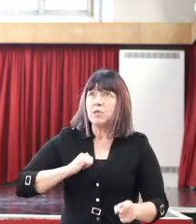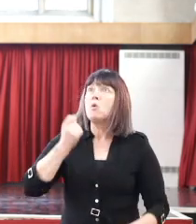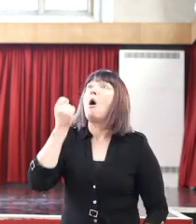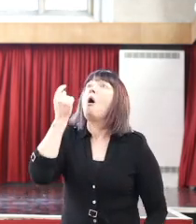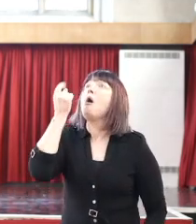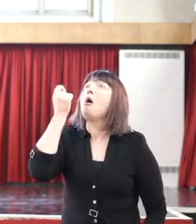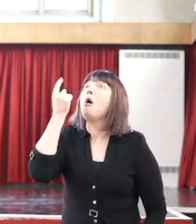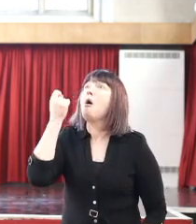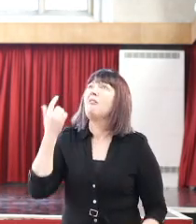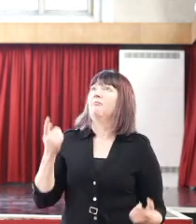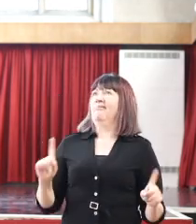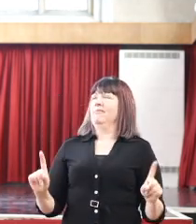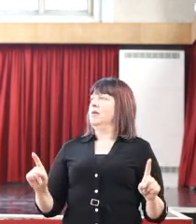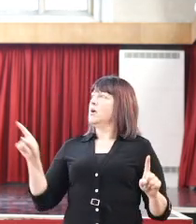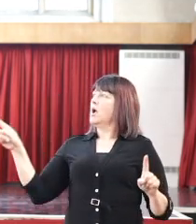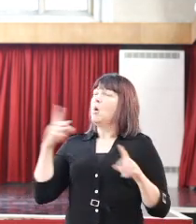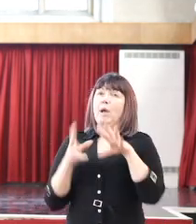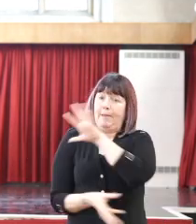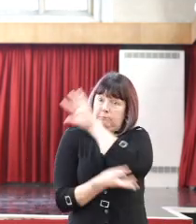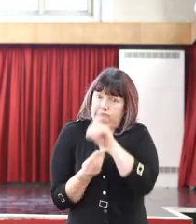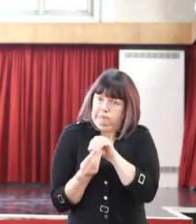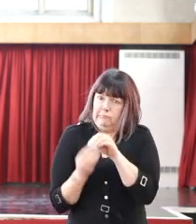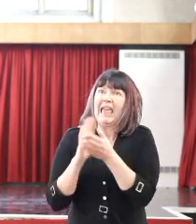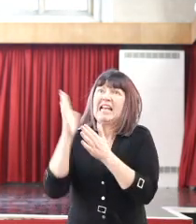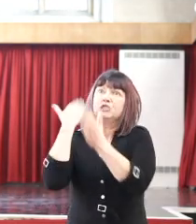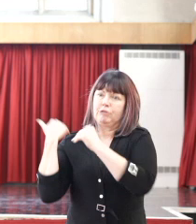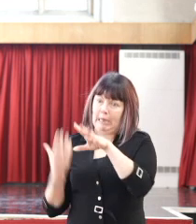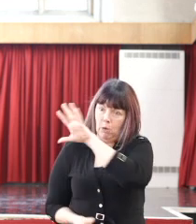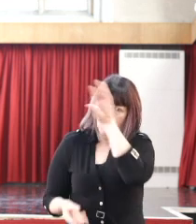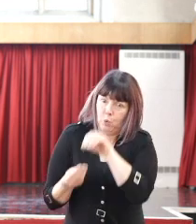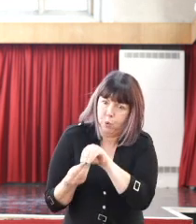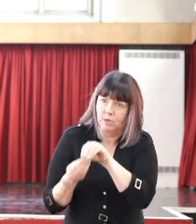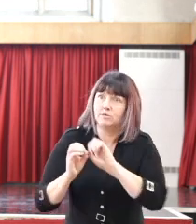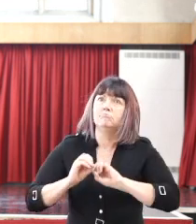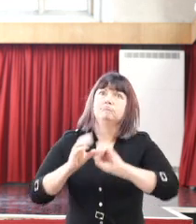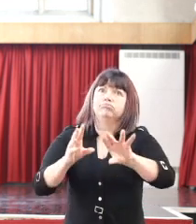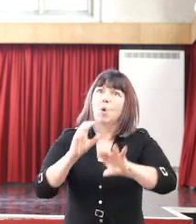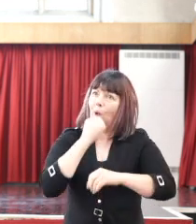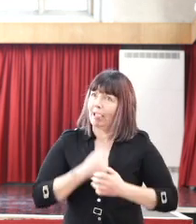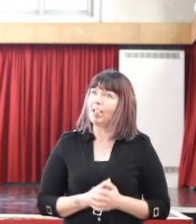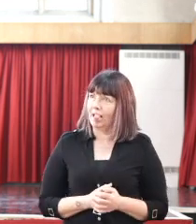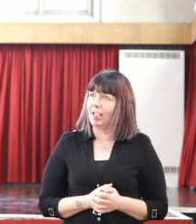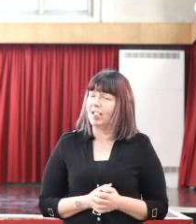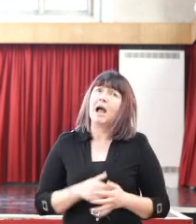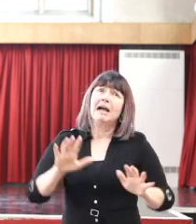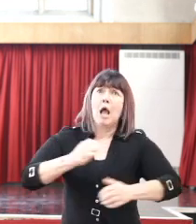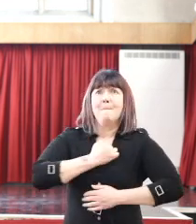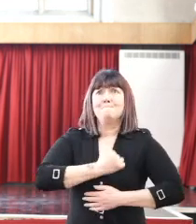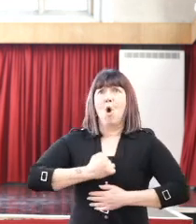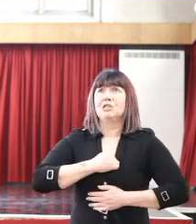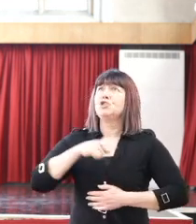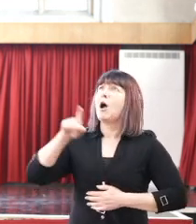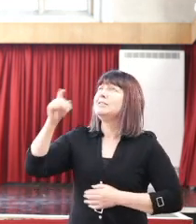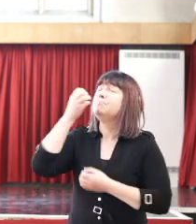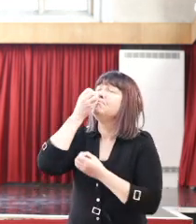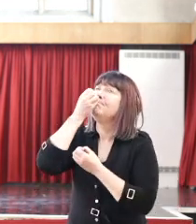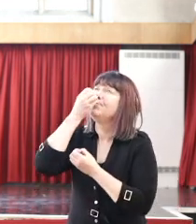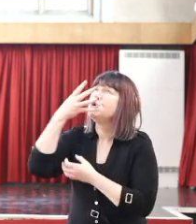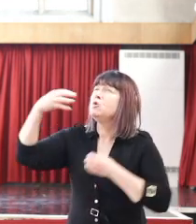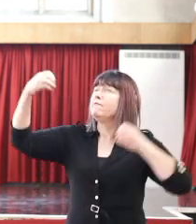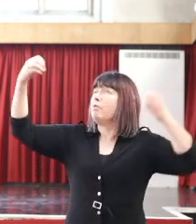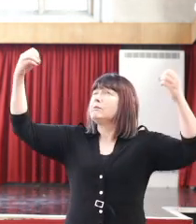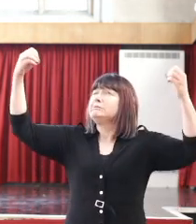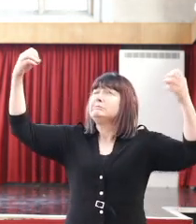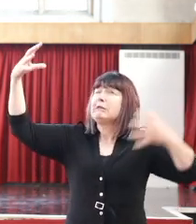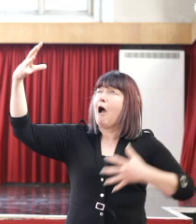it works, so this is my very potted, quick history of it. And I do apologise that we've got glorious sunshine, even though there are thunderous winds